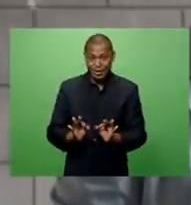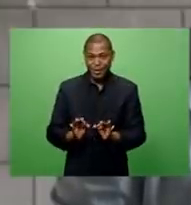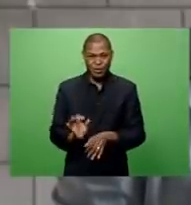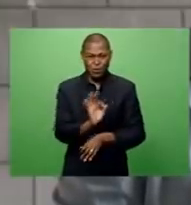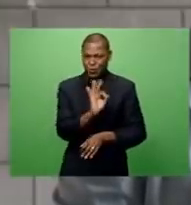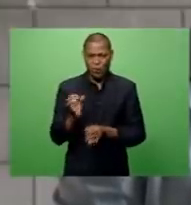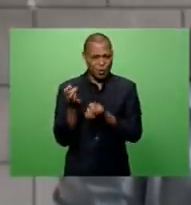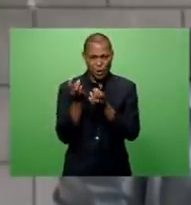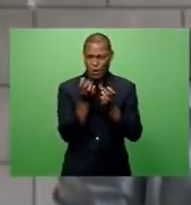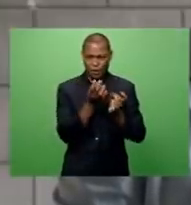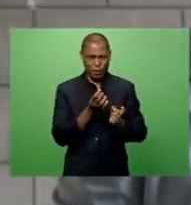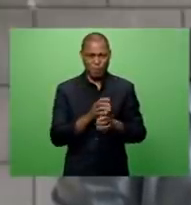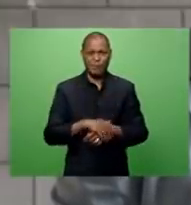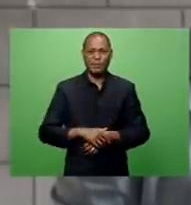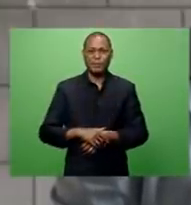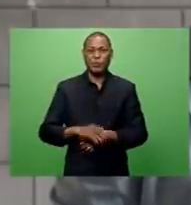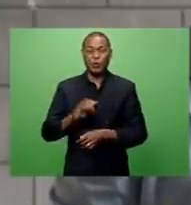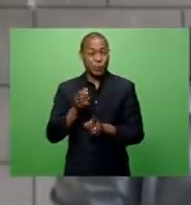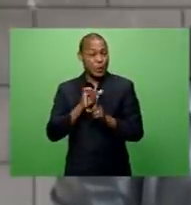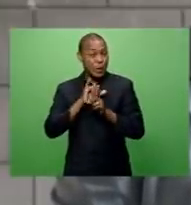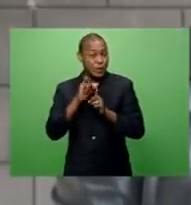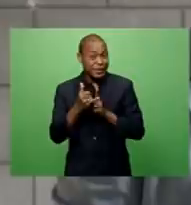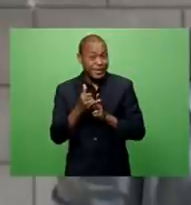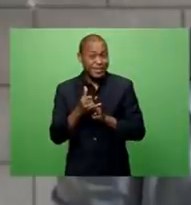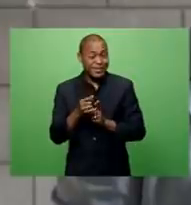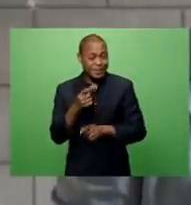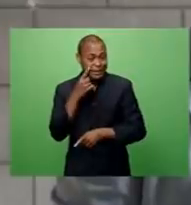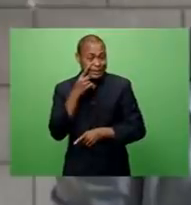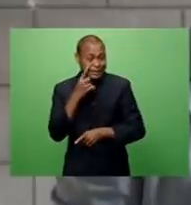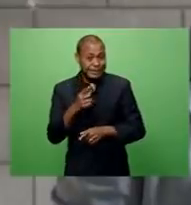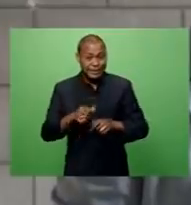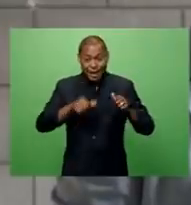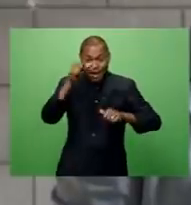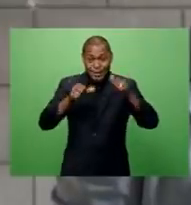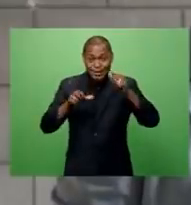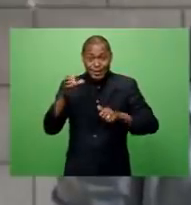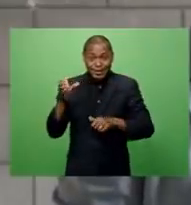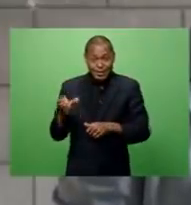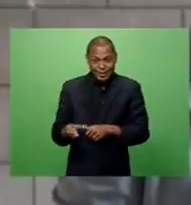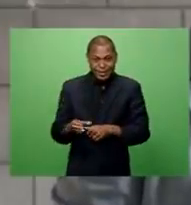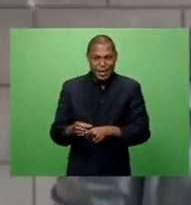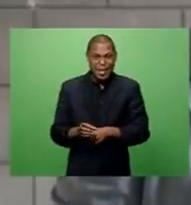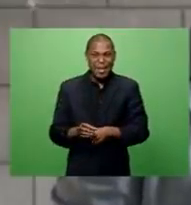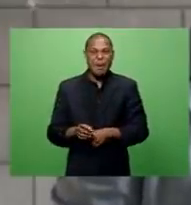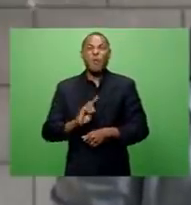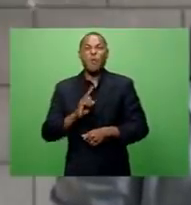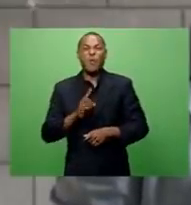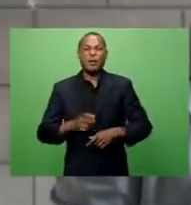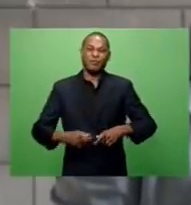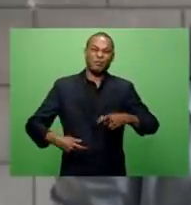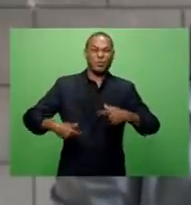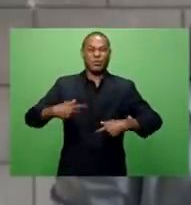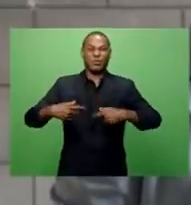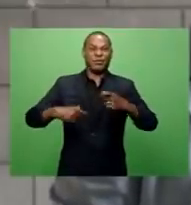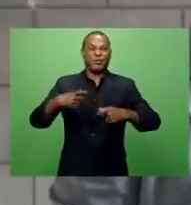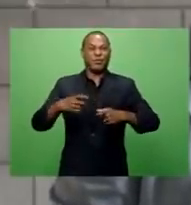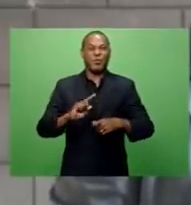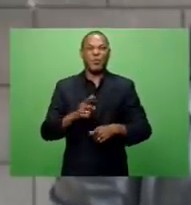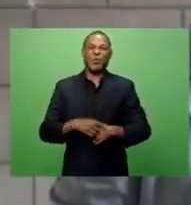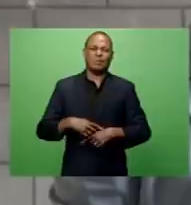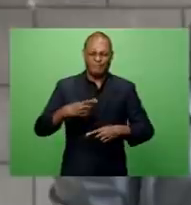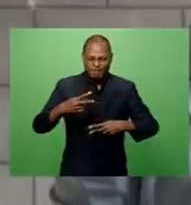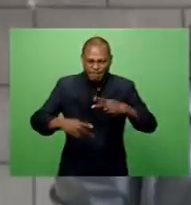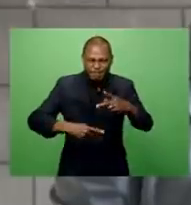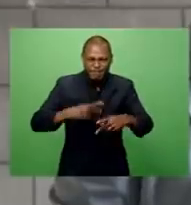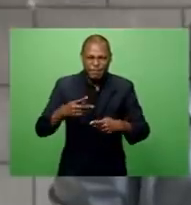He says the societal view of lay assessors may often be in direct competition to the progressive views